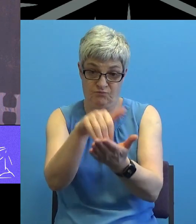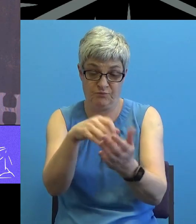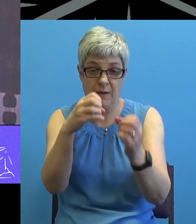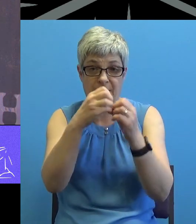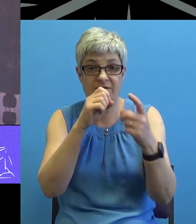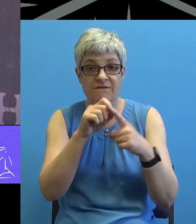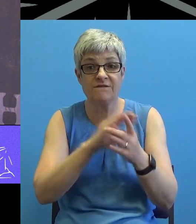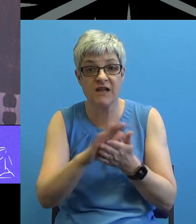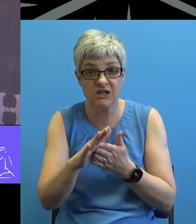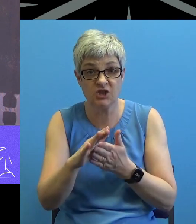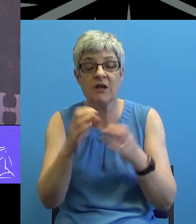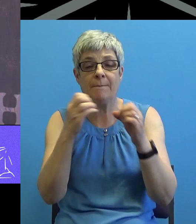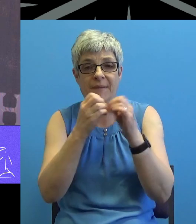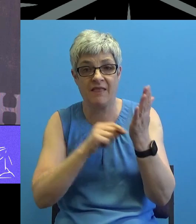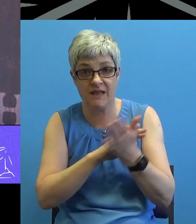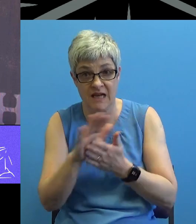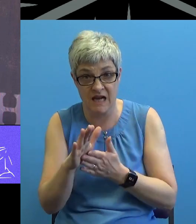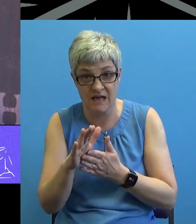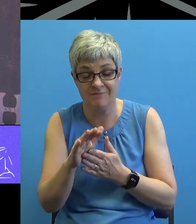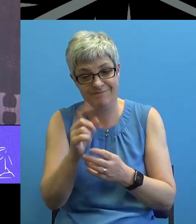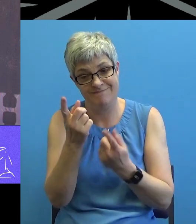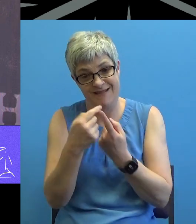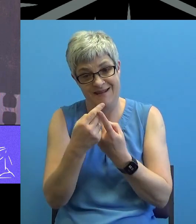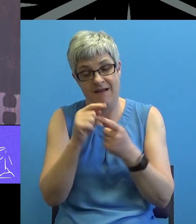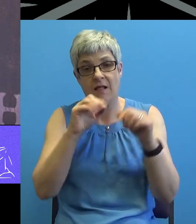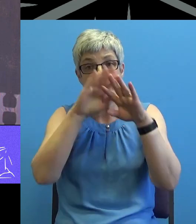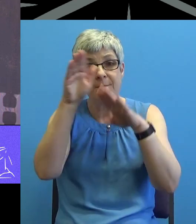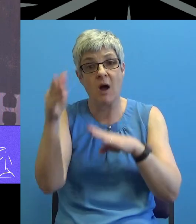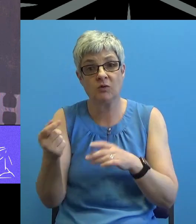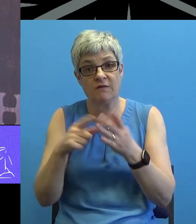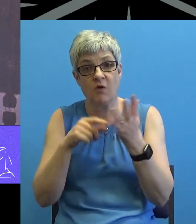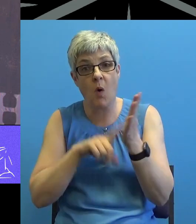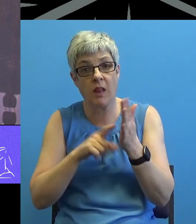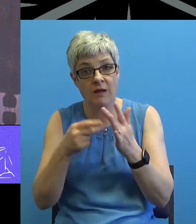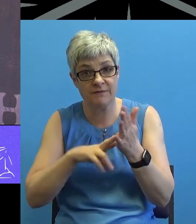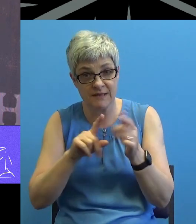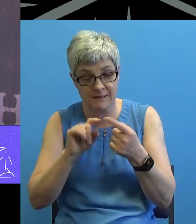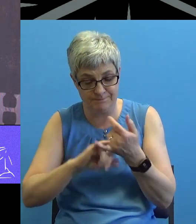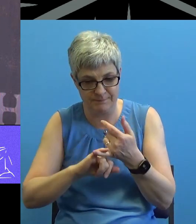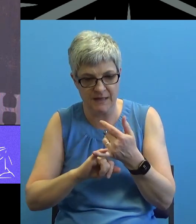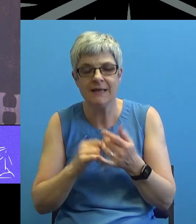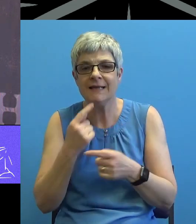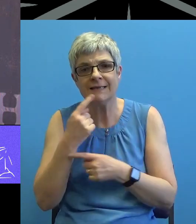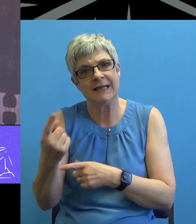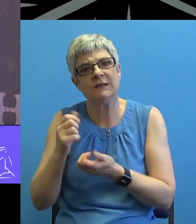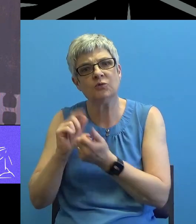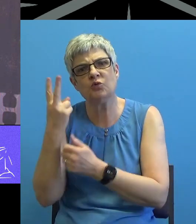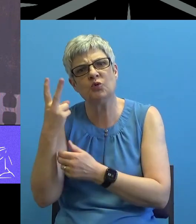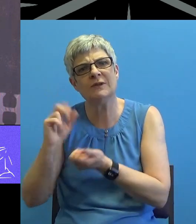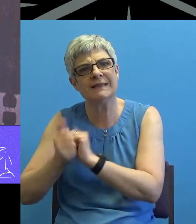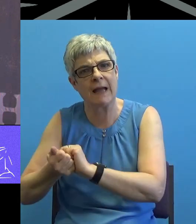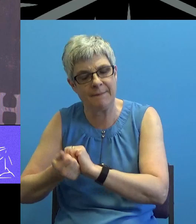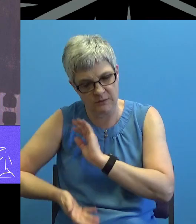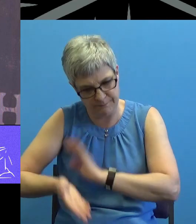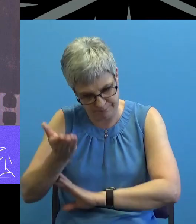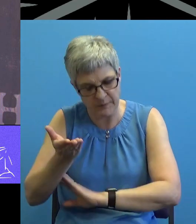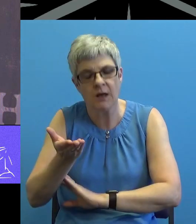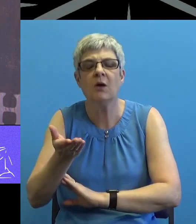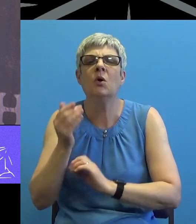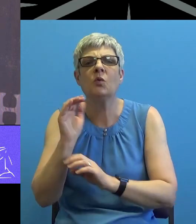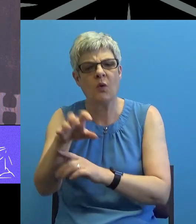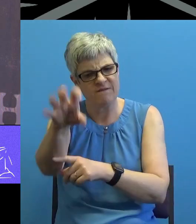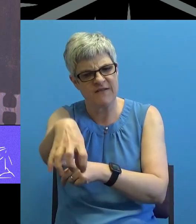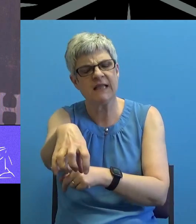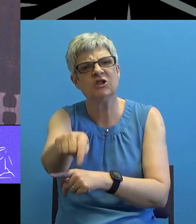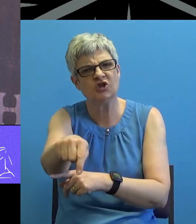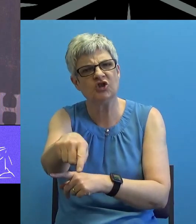and Bethany at the hill called the Mount of Olives, he sent two of his disciples, saying to them, "Go to the village ahead